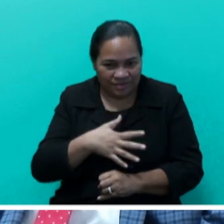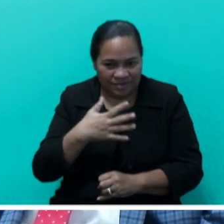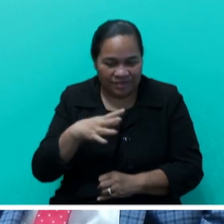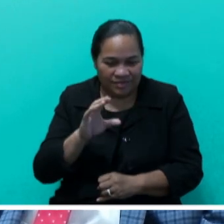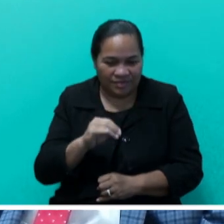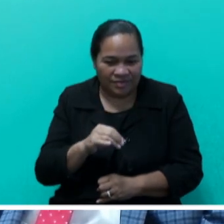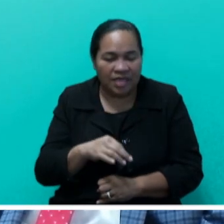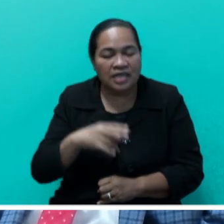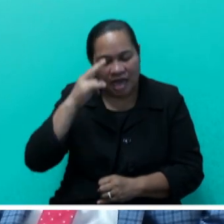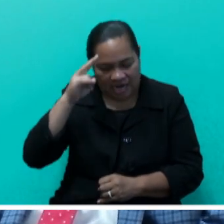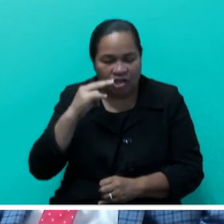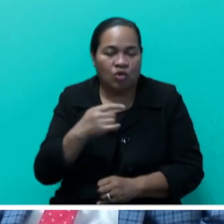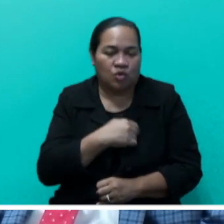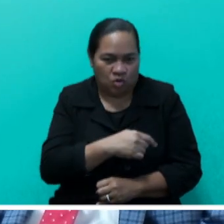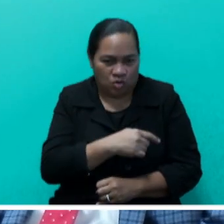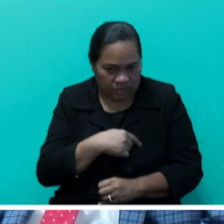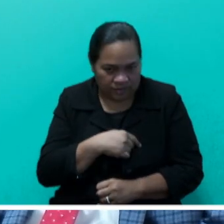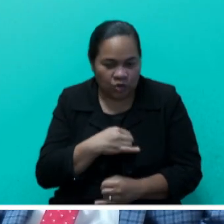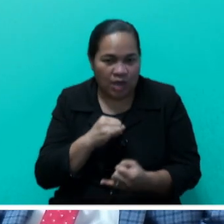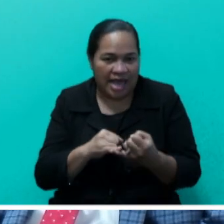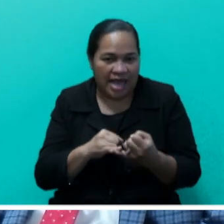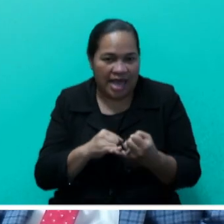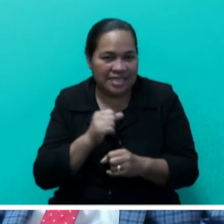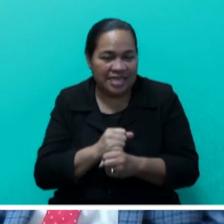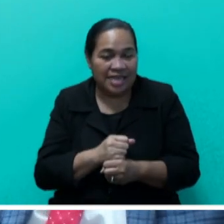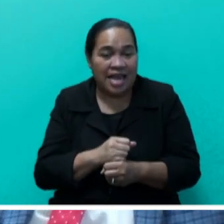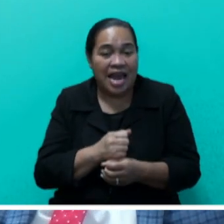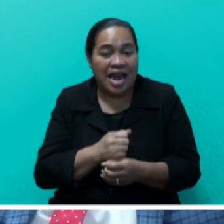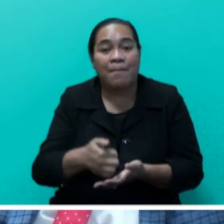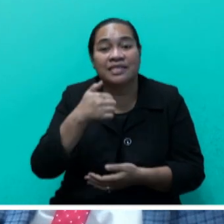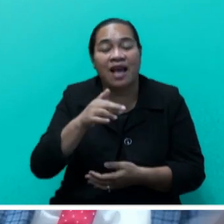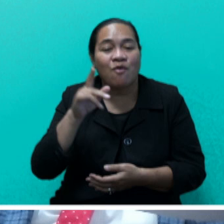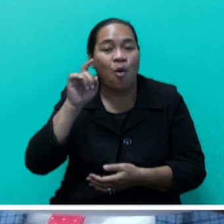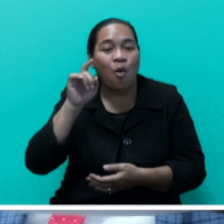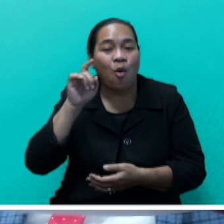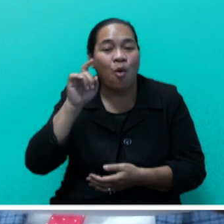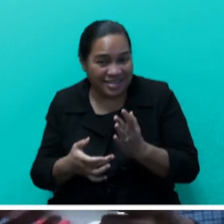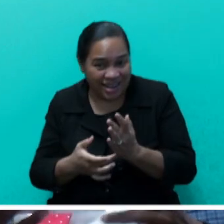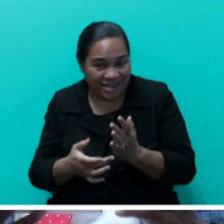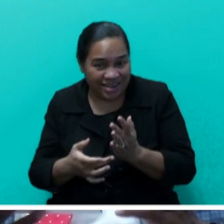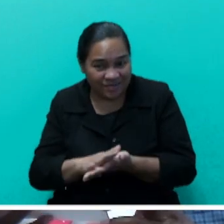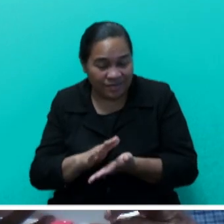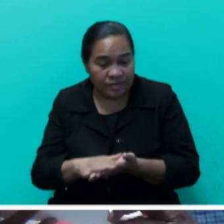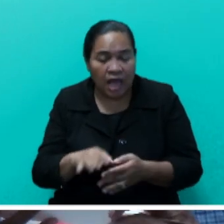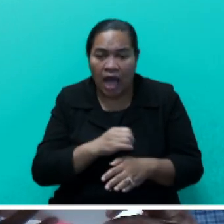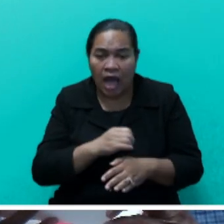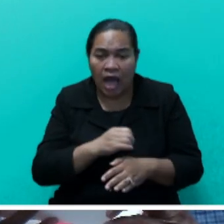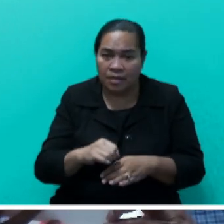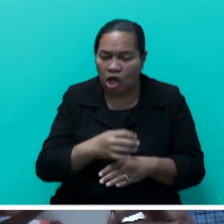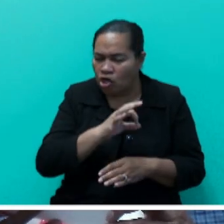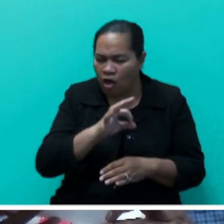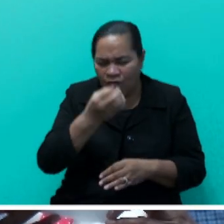commitment to SDG number 6 for water and sanitation. The coalition government has not forgotten the Northern